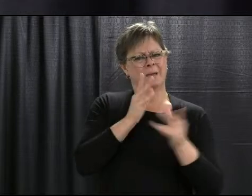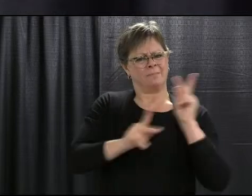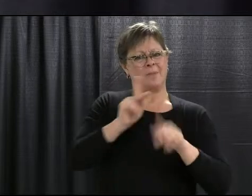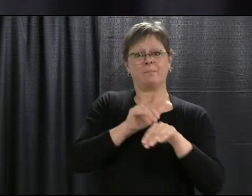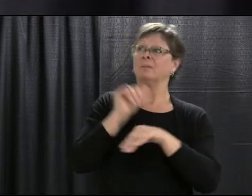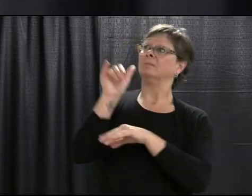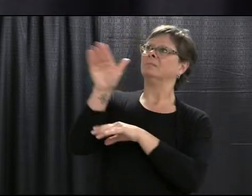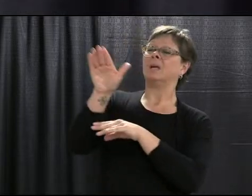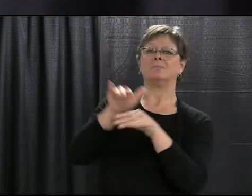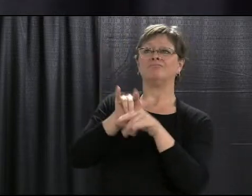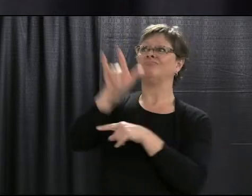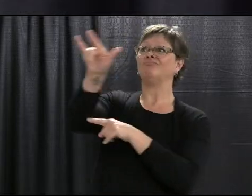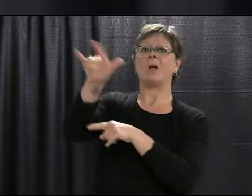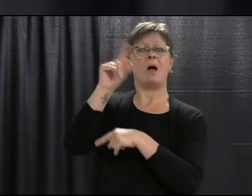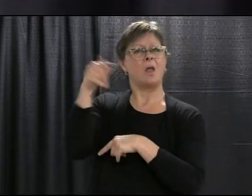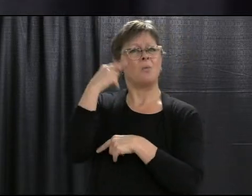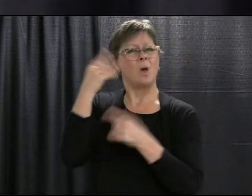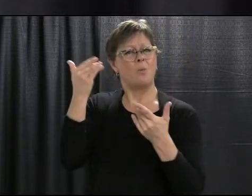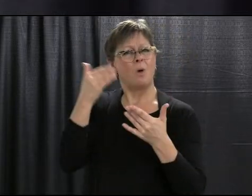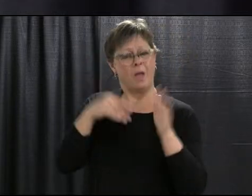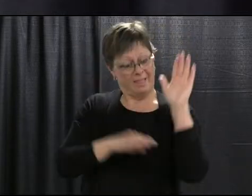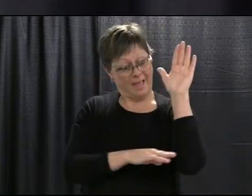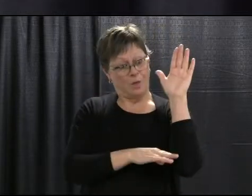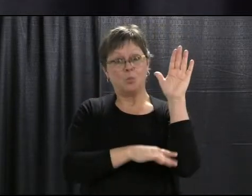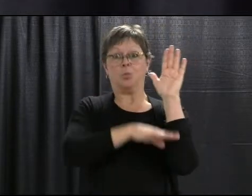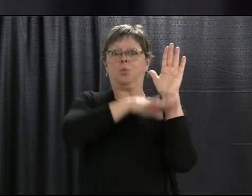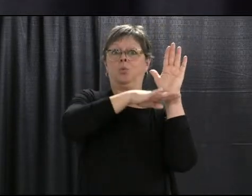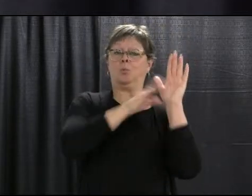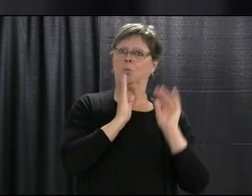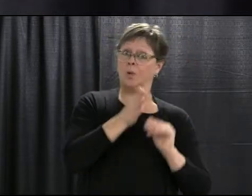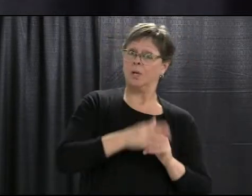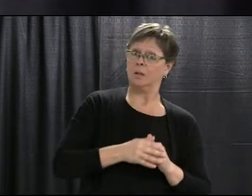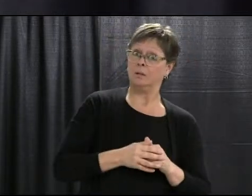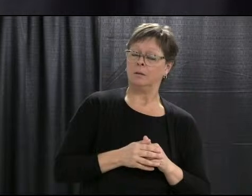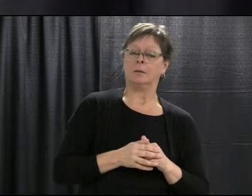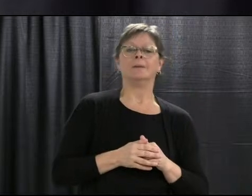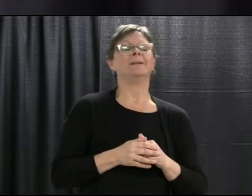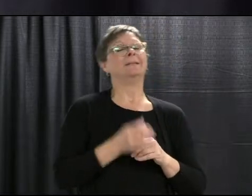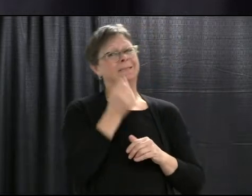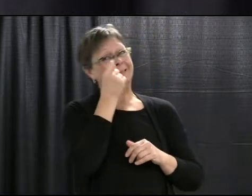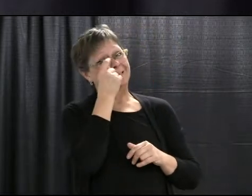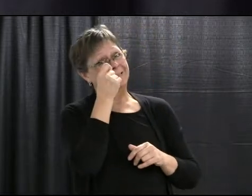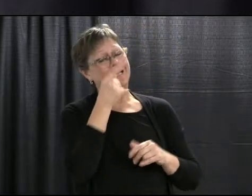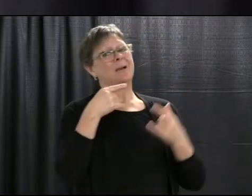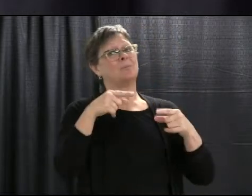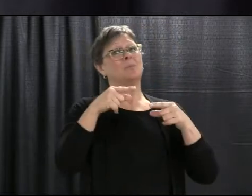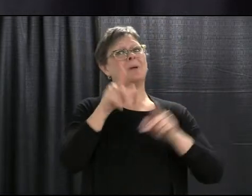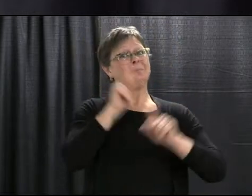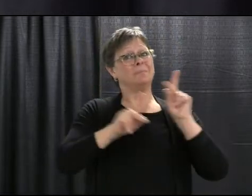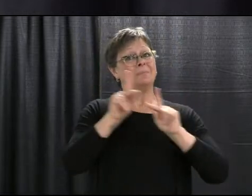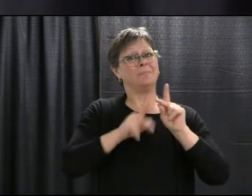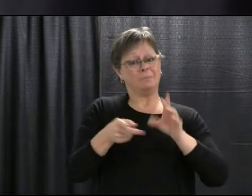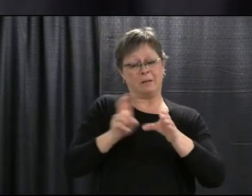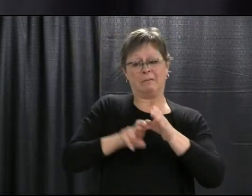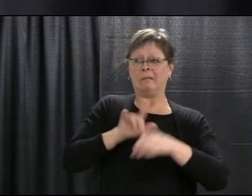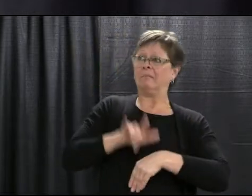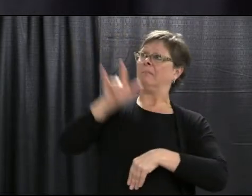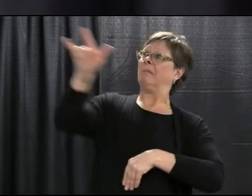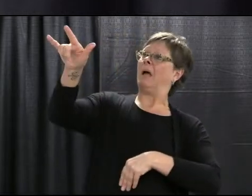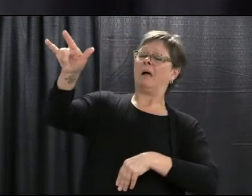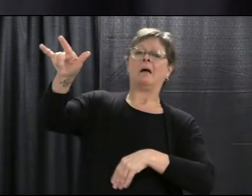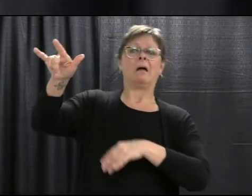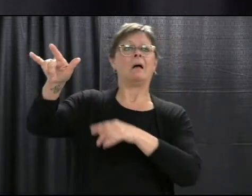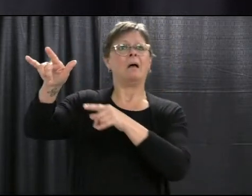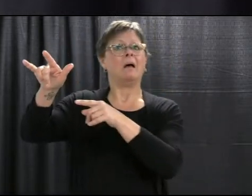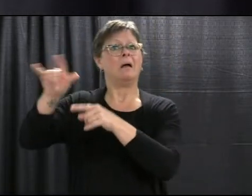even further down? We see that that when we send people away, it's not ideal. Like, if we phone people, and about